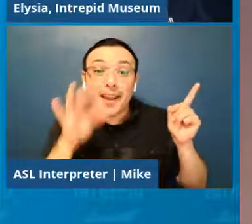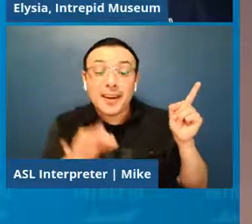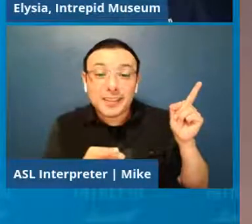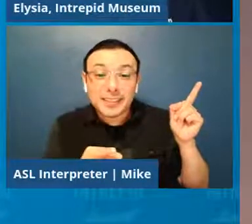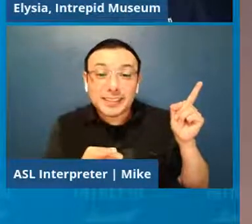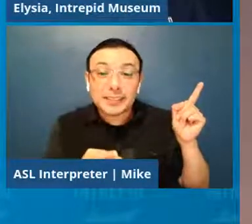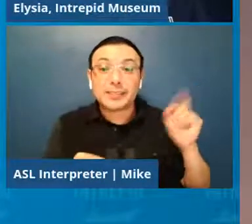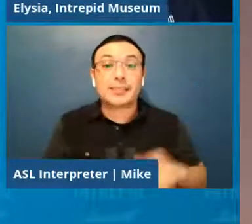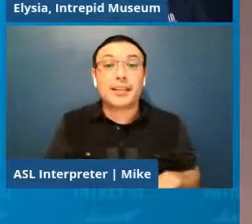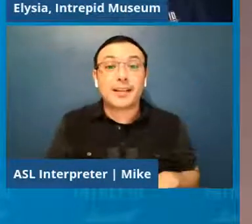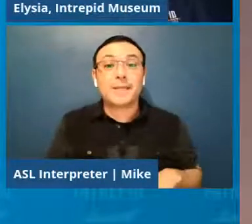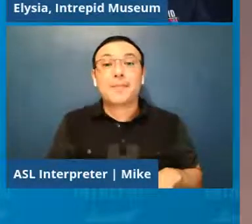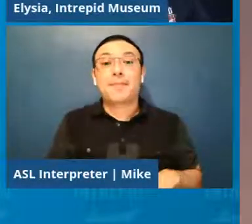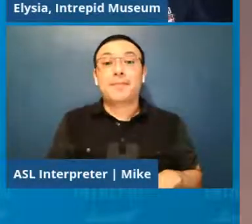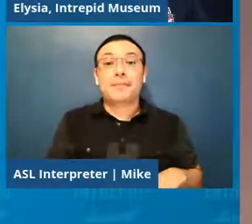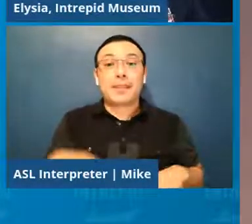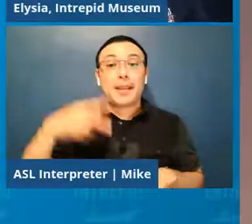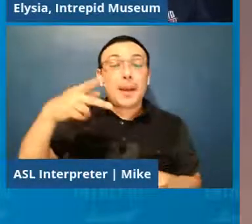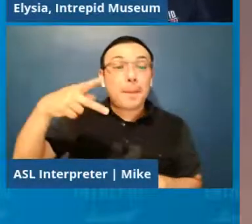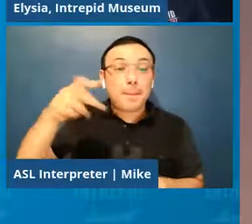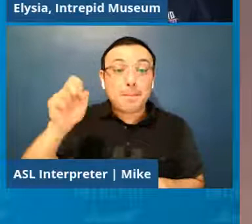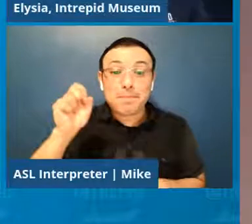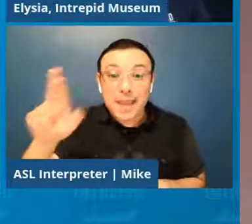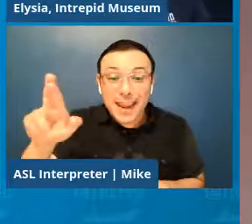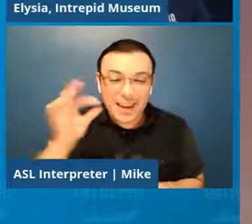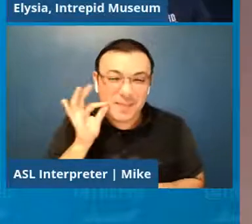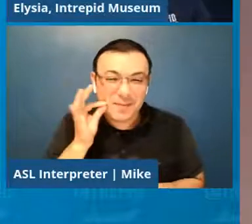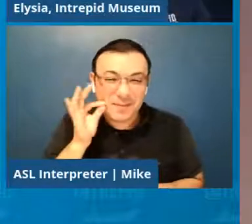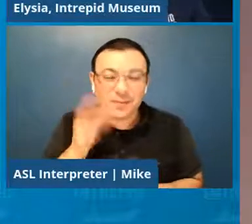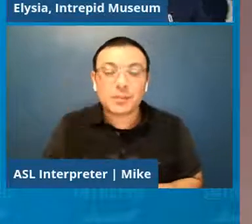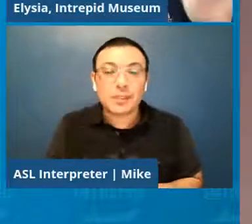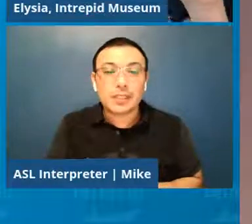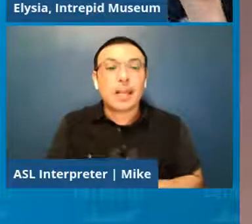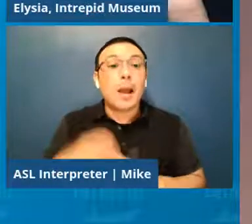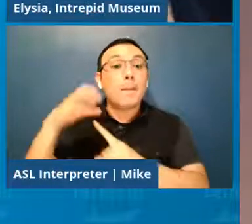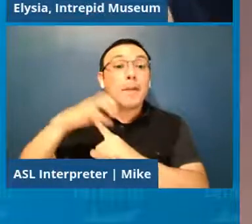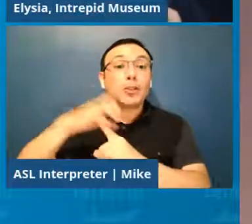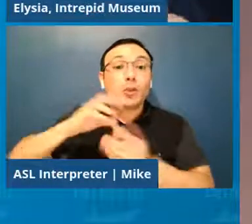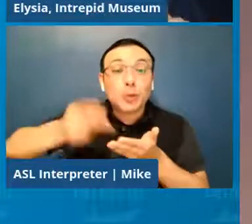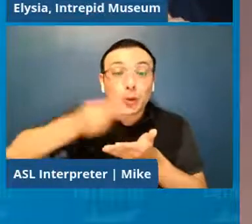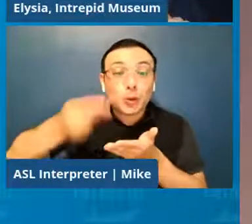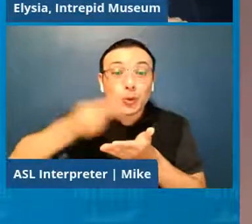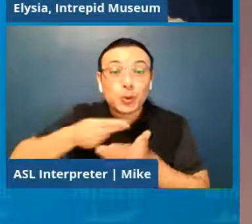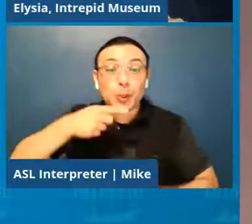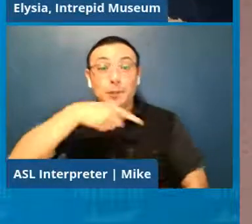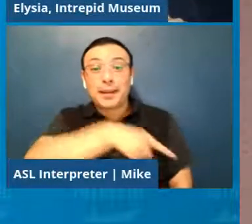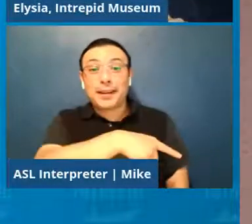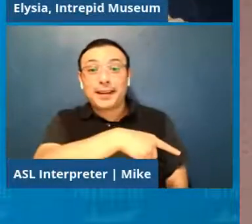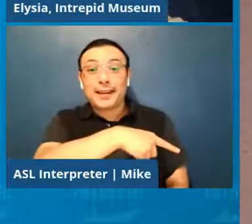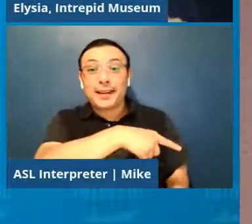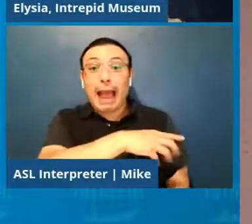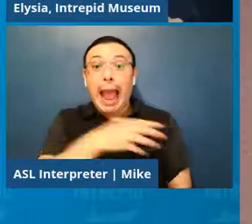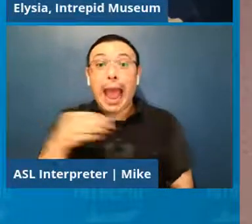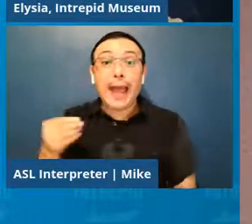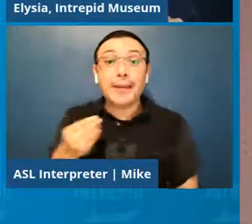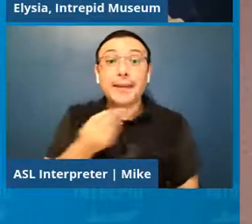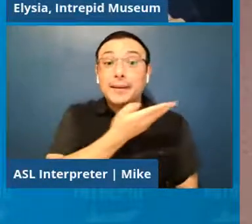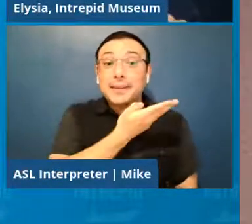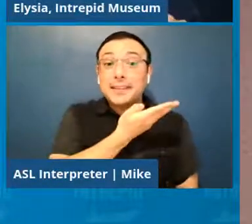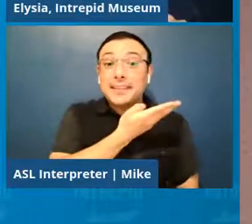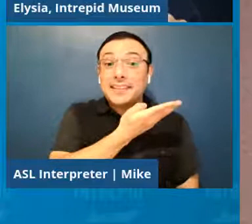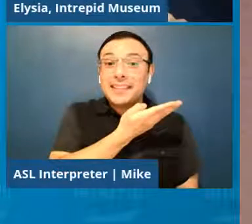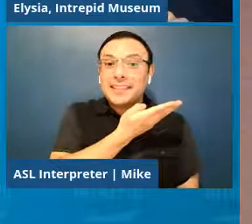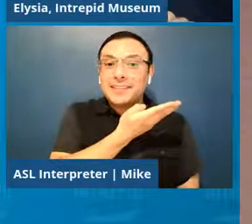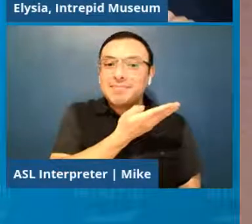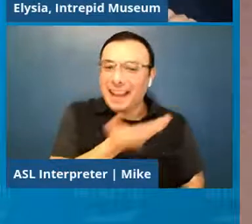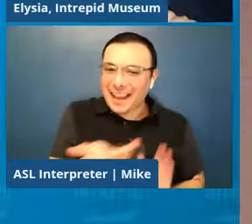pears on the top right, mushroom soup on the bottom, and wait for it, there it is,